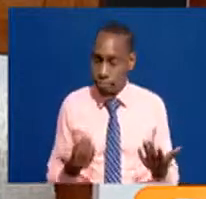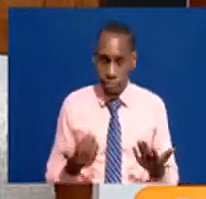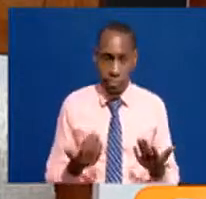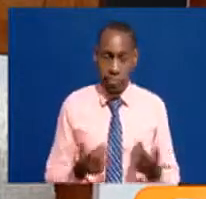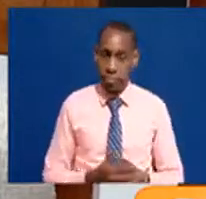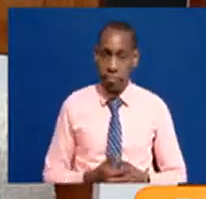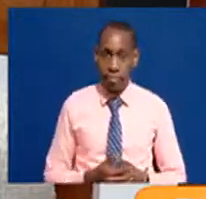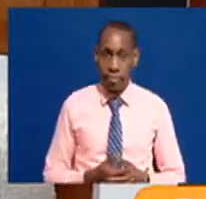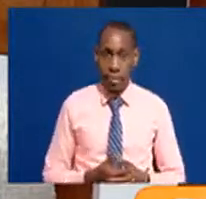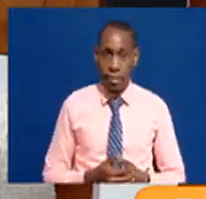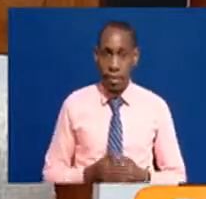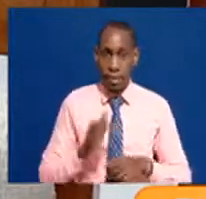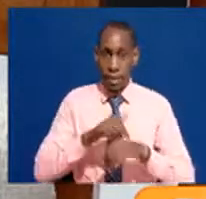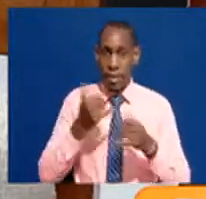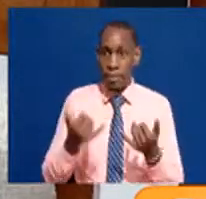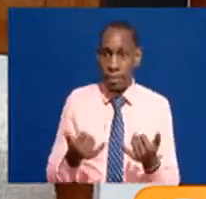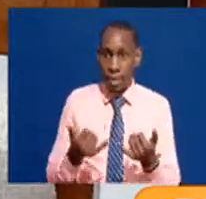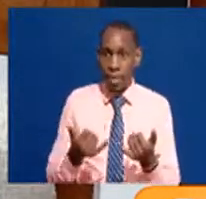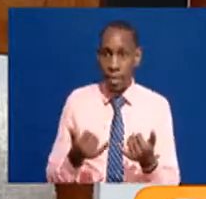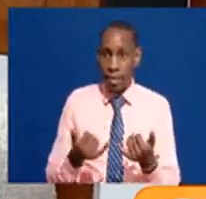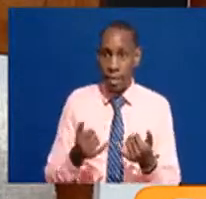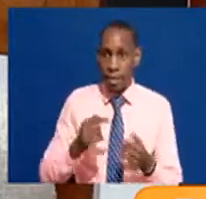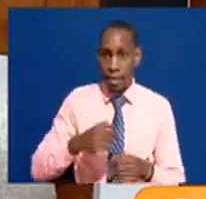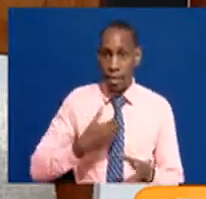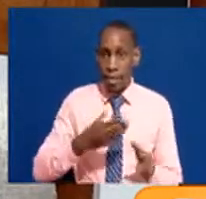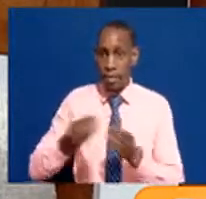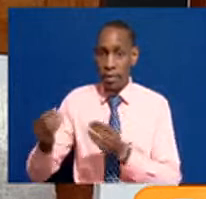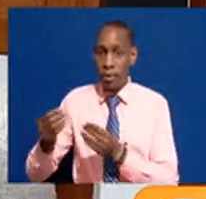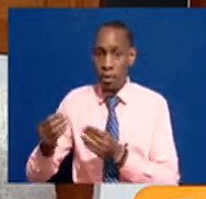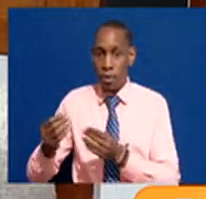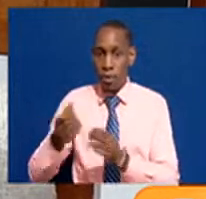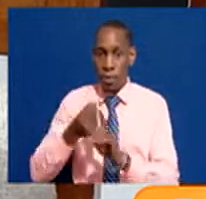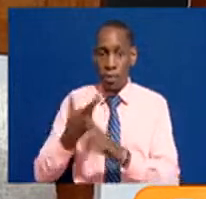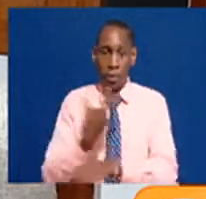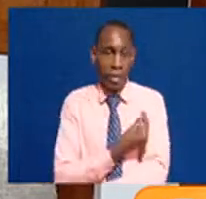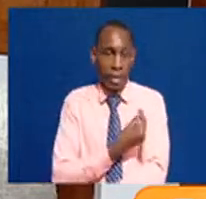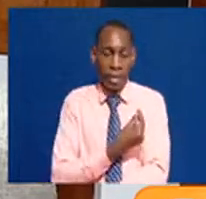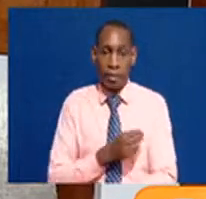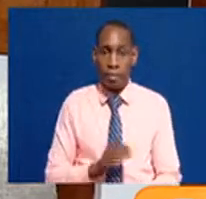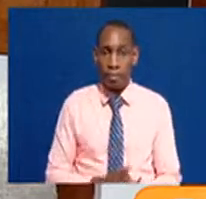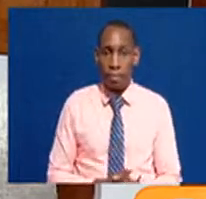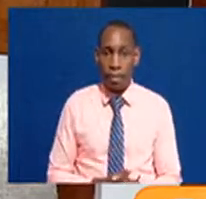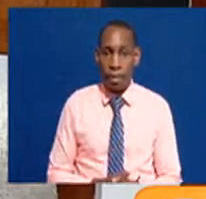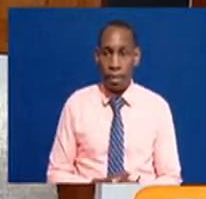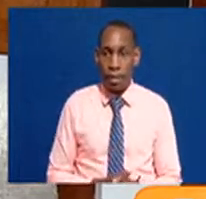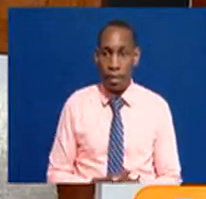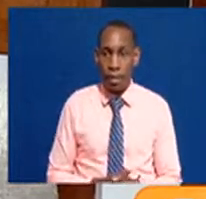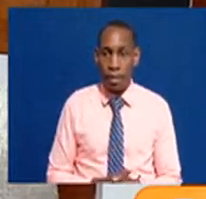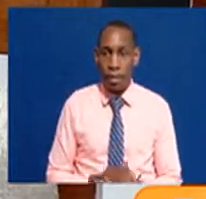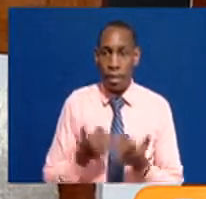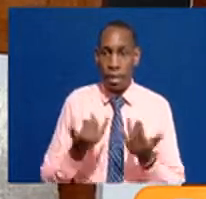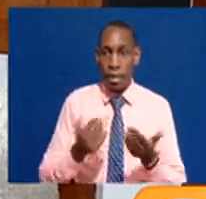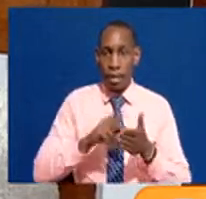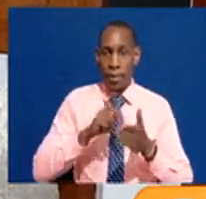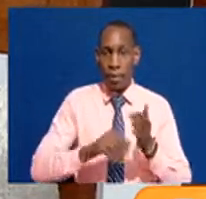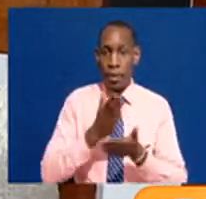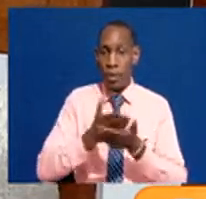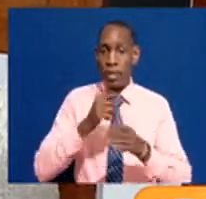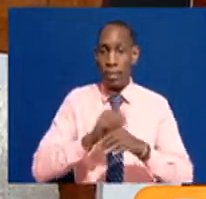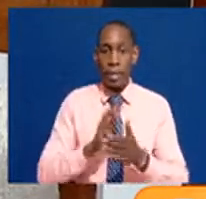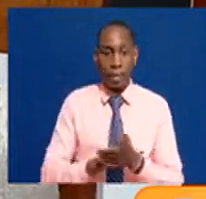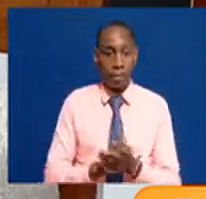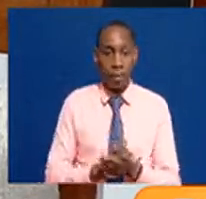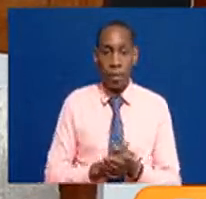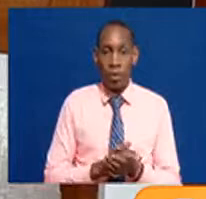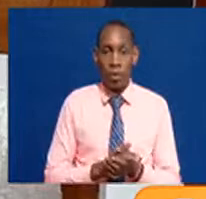I, at this age, should not have to take myself for a tetanus shot. You know, so of course there is those times when you feel you're